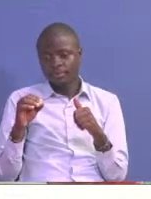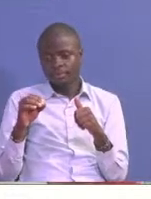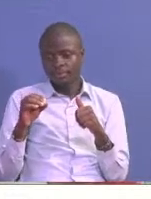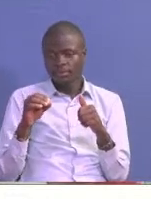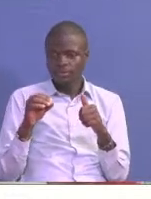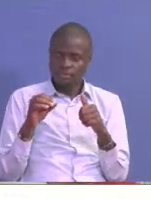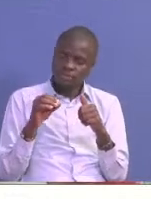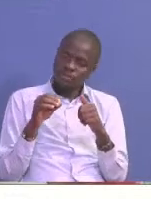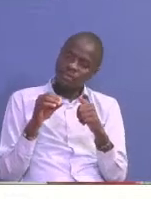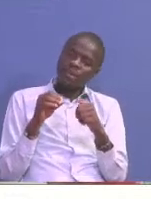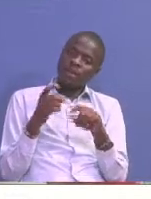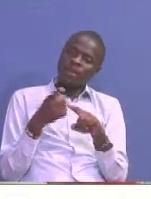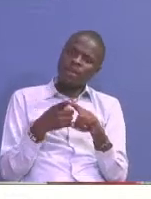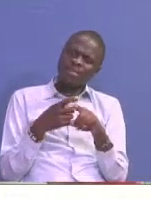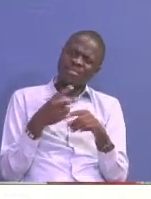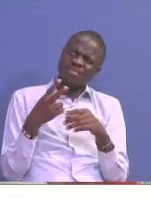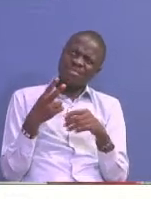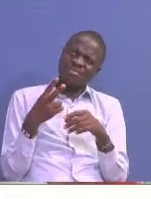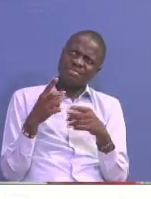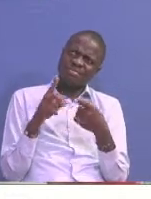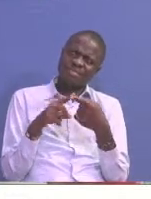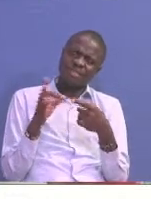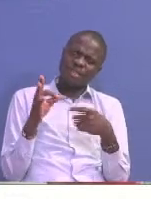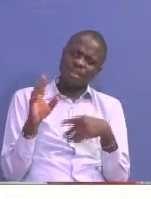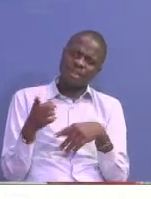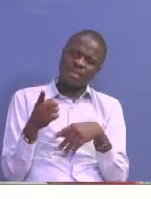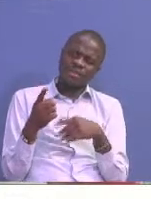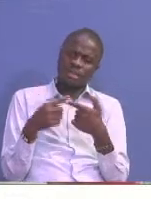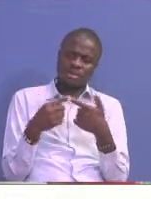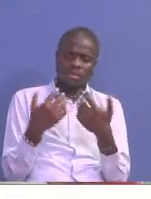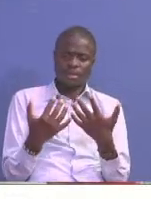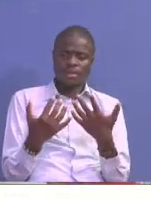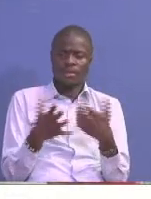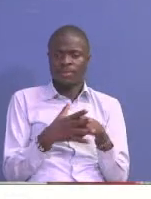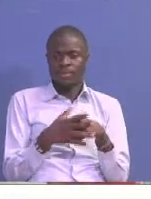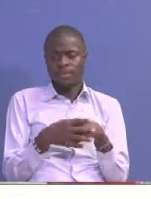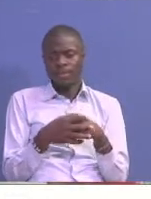say 2,000, 3,000, to now,